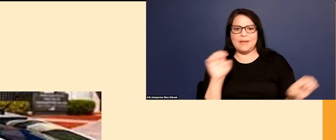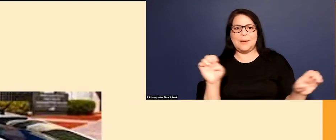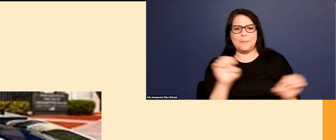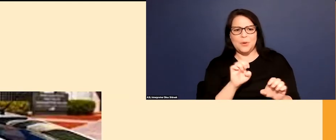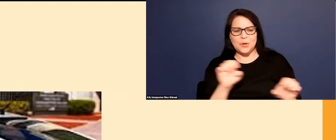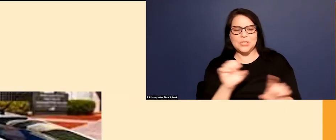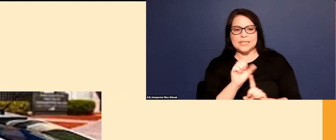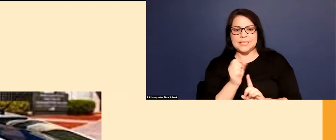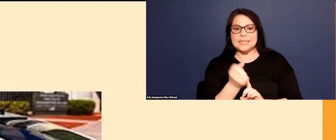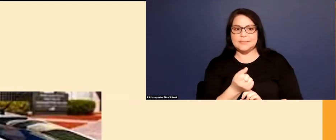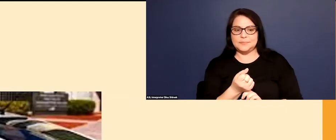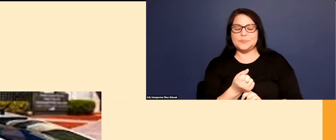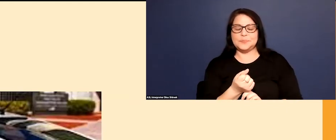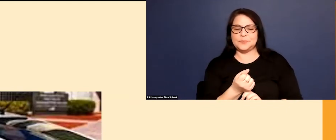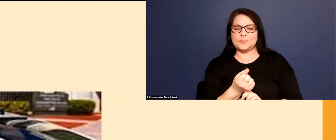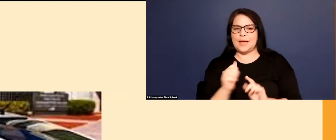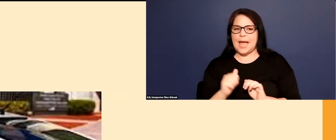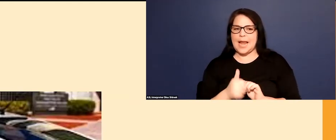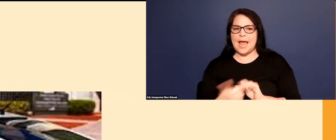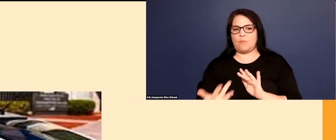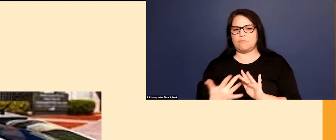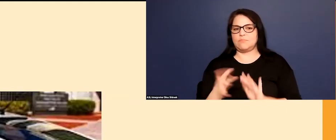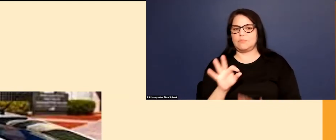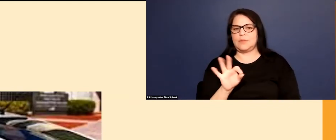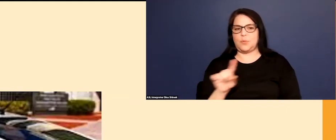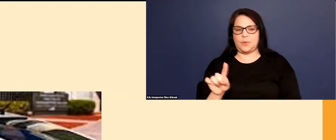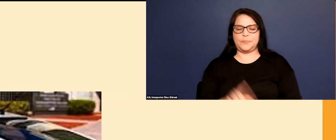emergency, and how to reach 911.